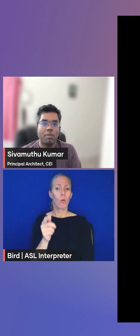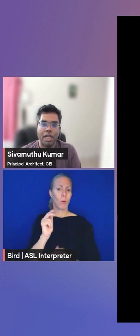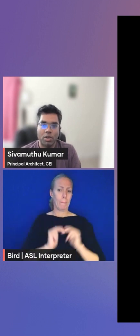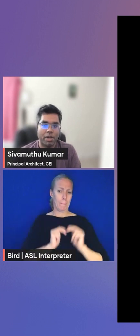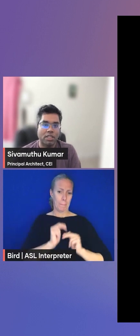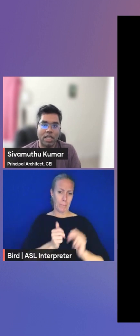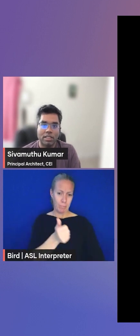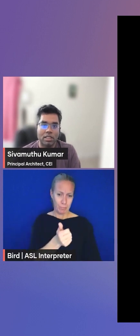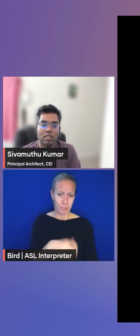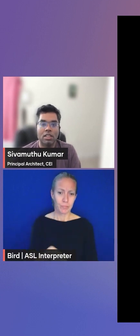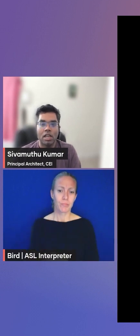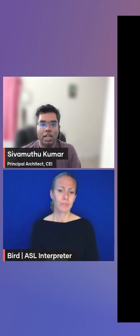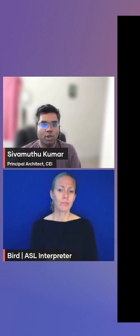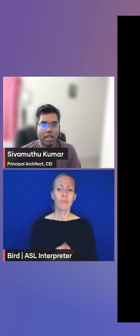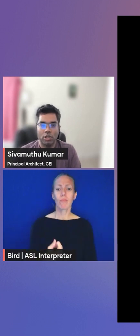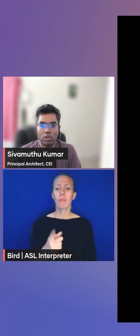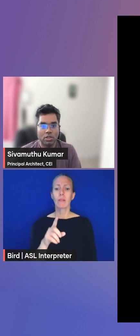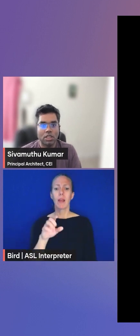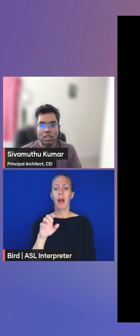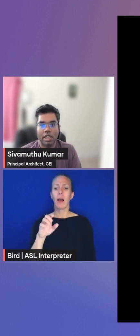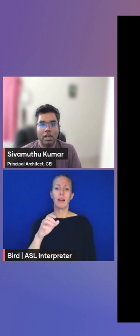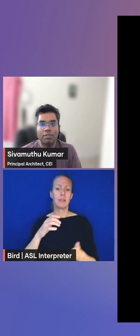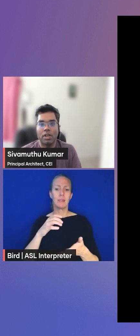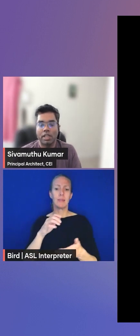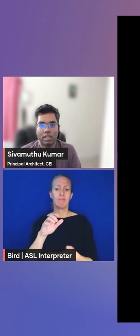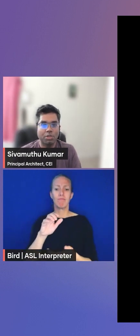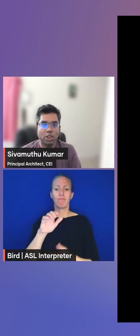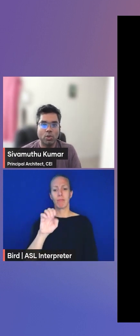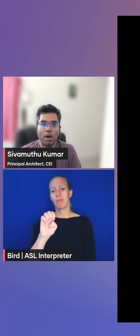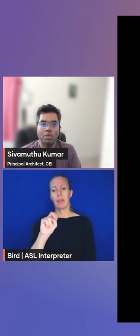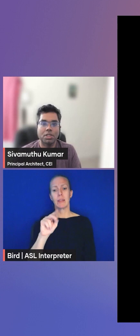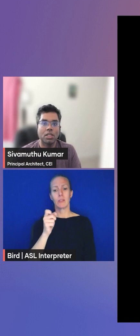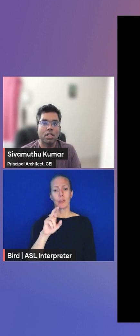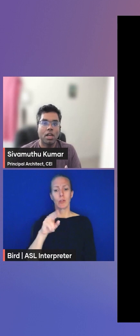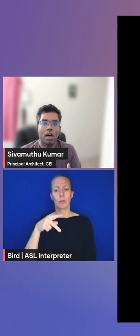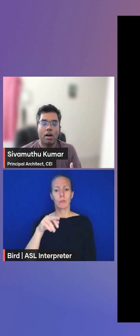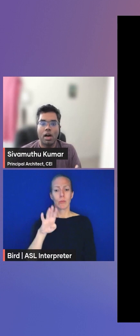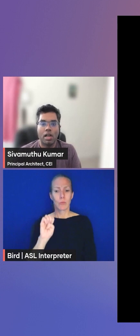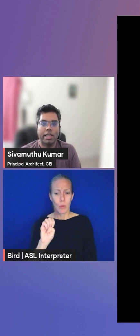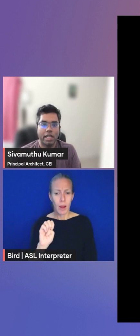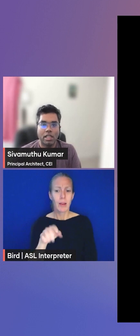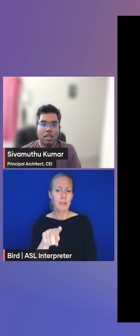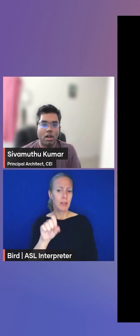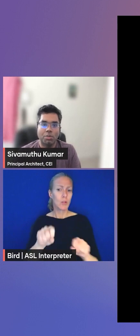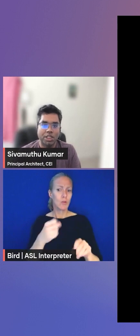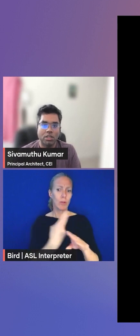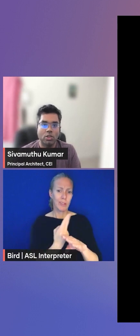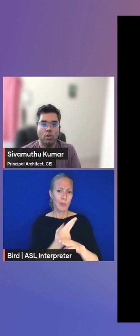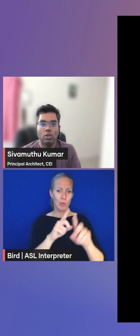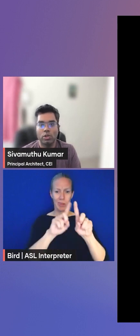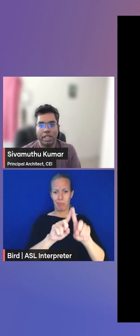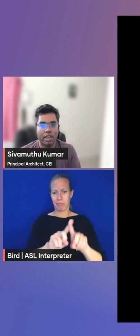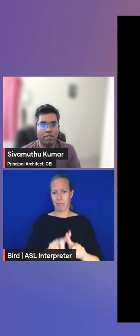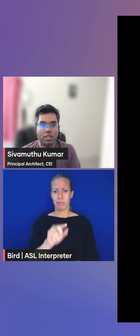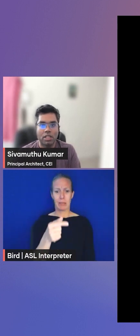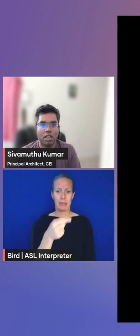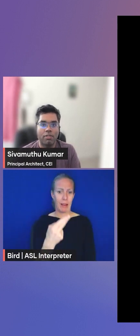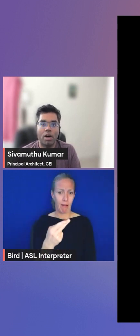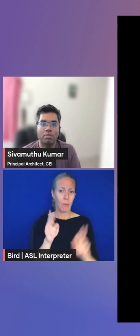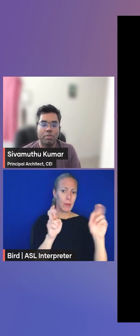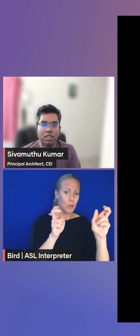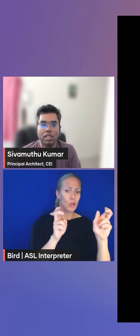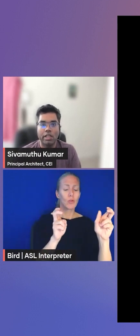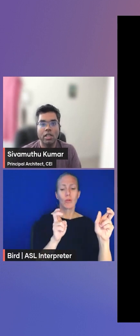The Terraform Enterprise has it, and you can use these kind of GitHub issue ops or any other automation tool to integrate